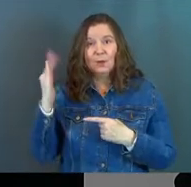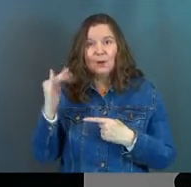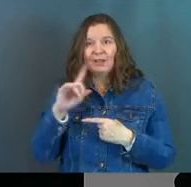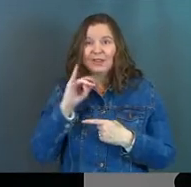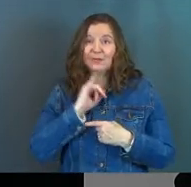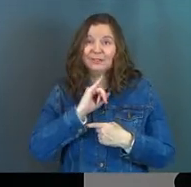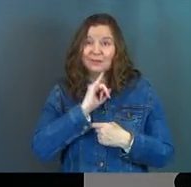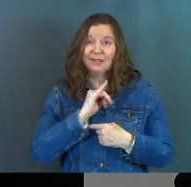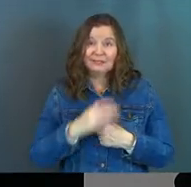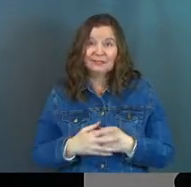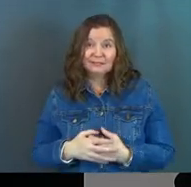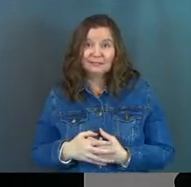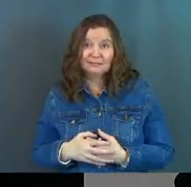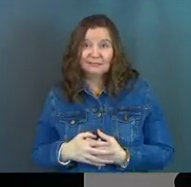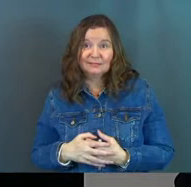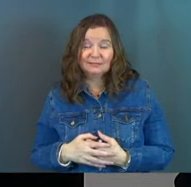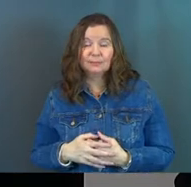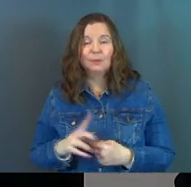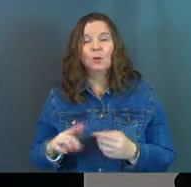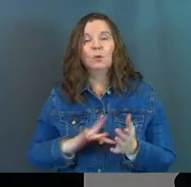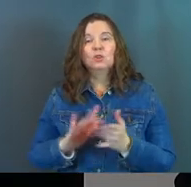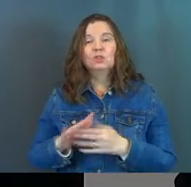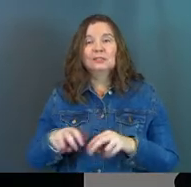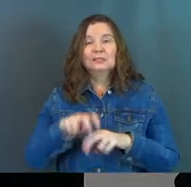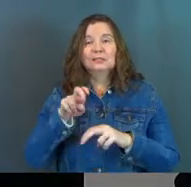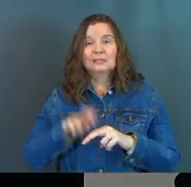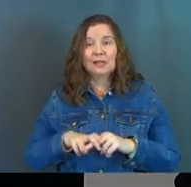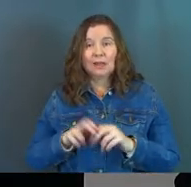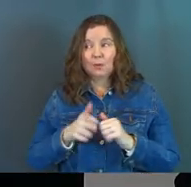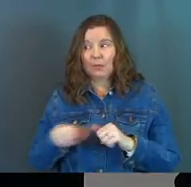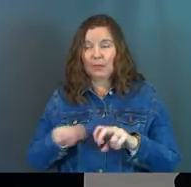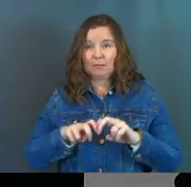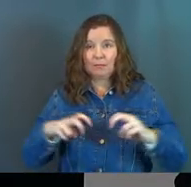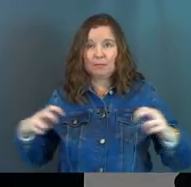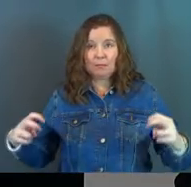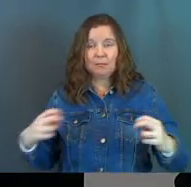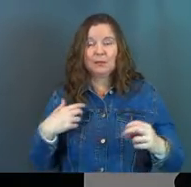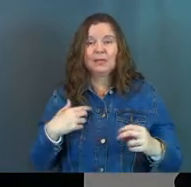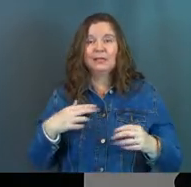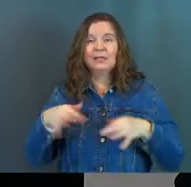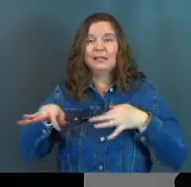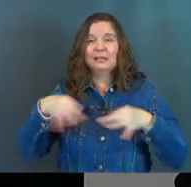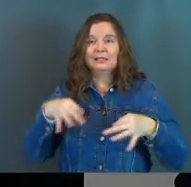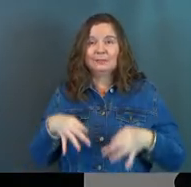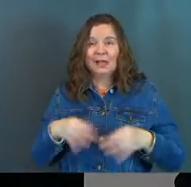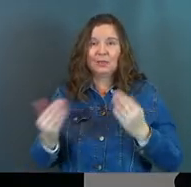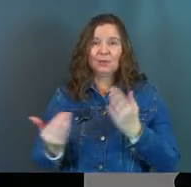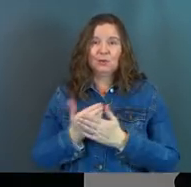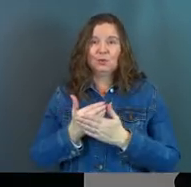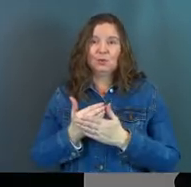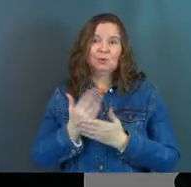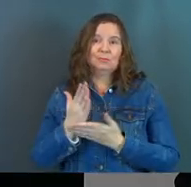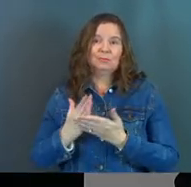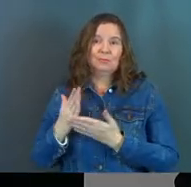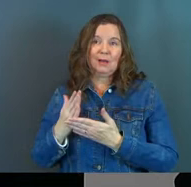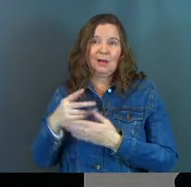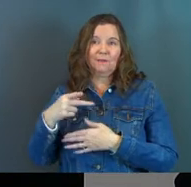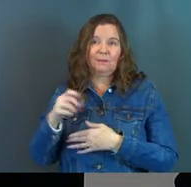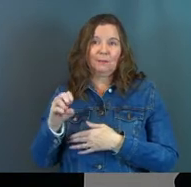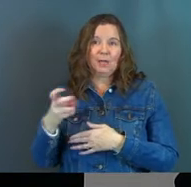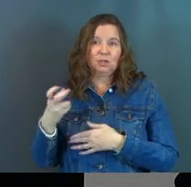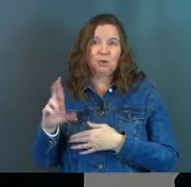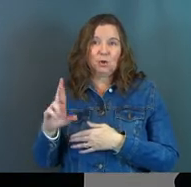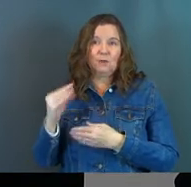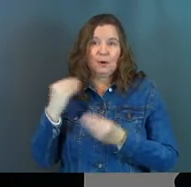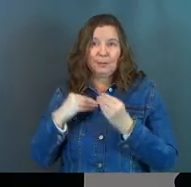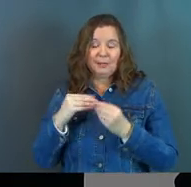Because they were Israelites. And when Jesus sat down with them, he redefined the elements of the Passover meal.